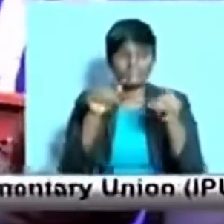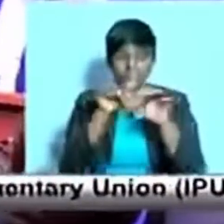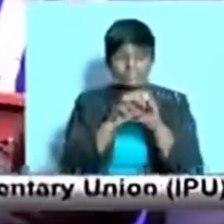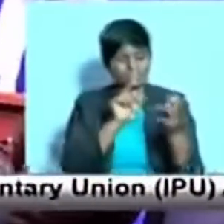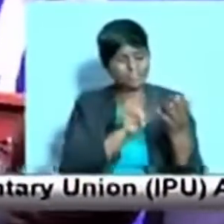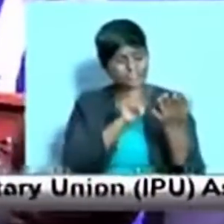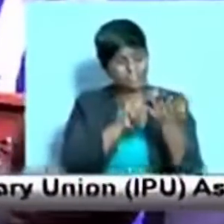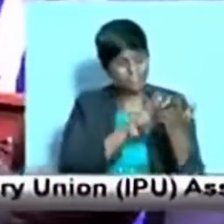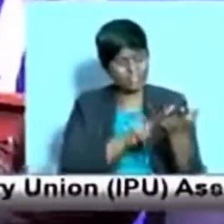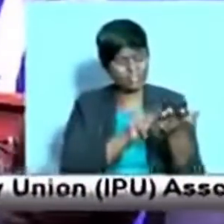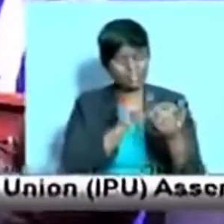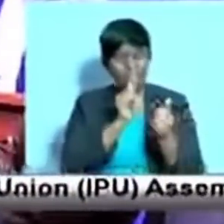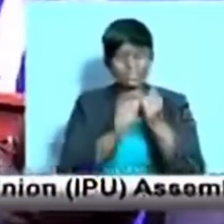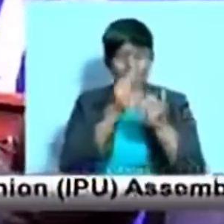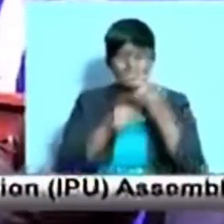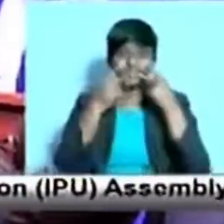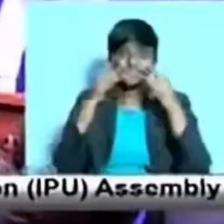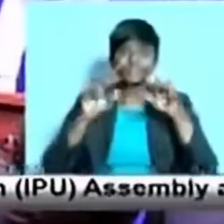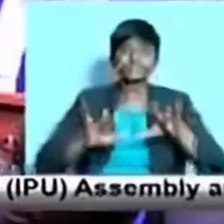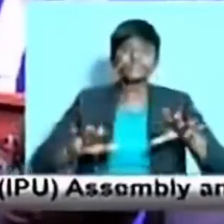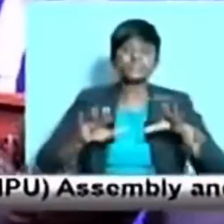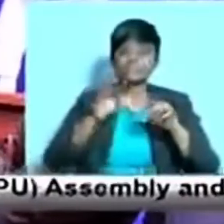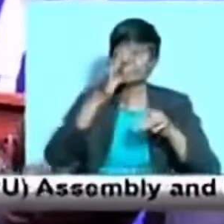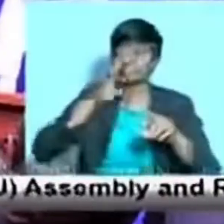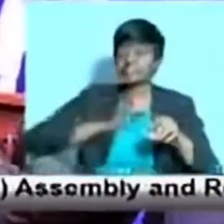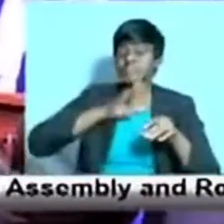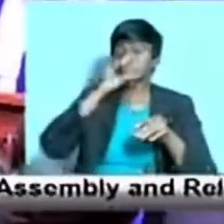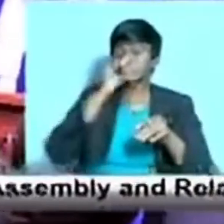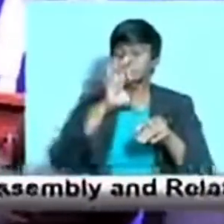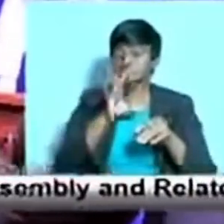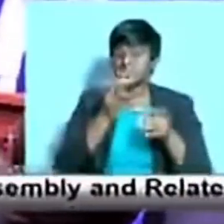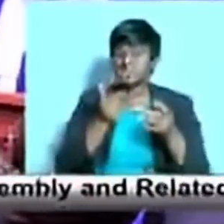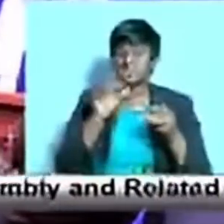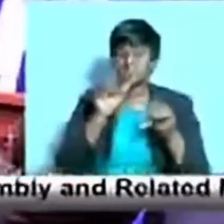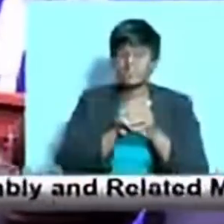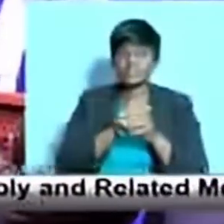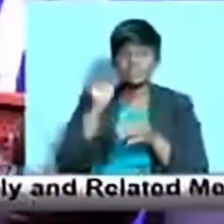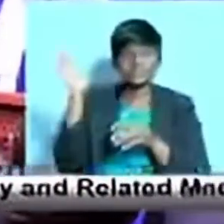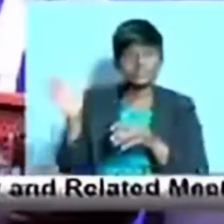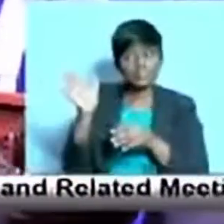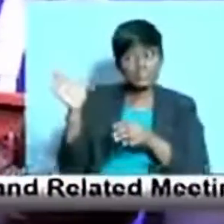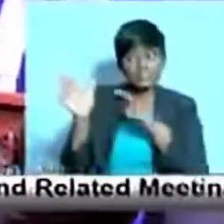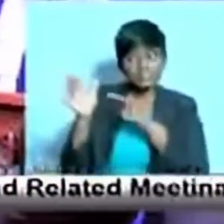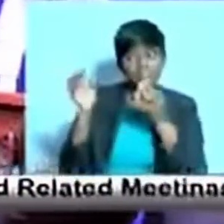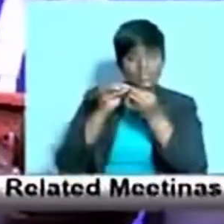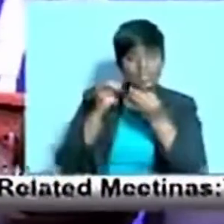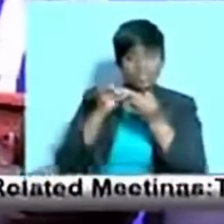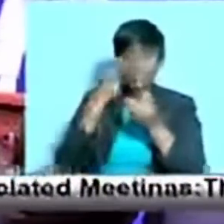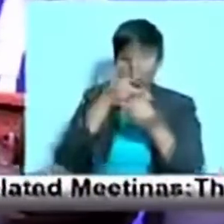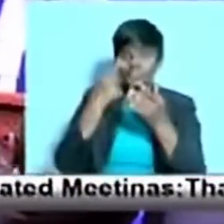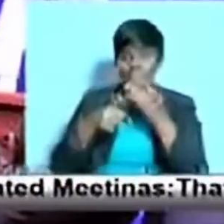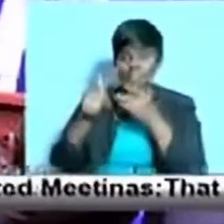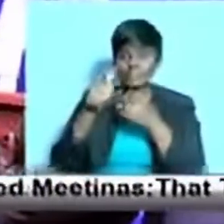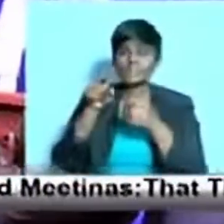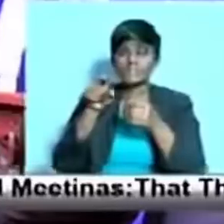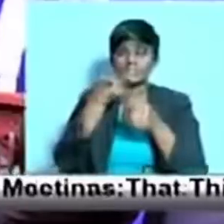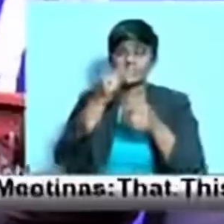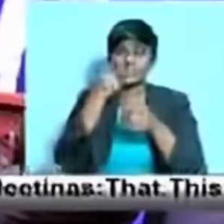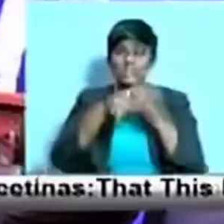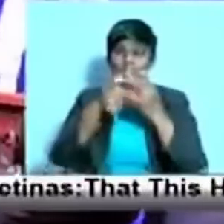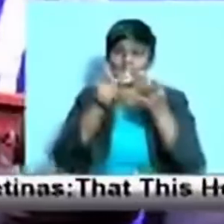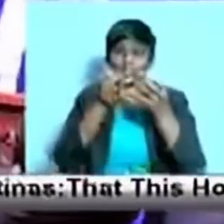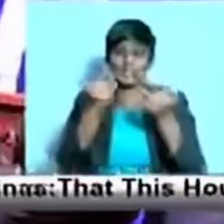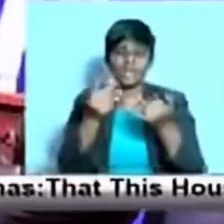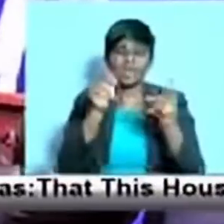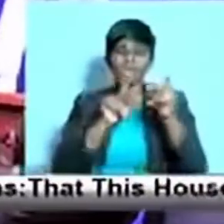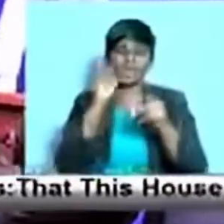report, which is in public domain. Madam Speaker, the UPND, particularly those who are here, can say what they want. The people